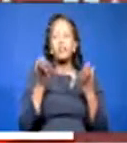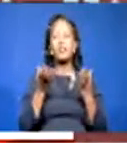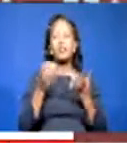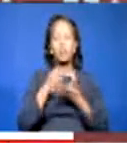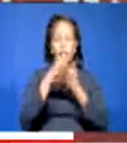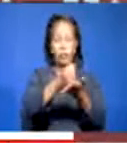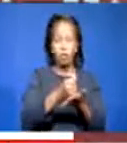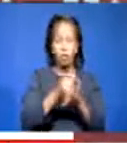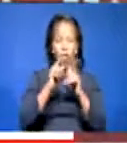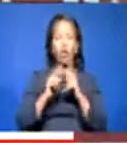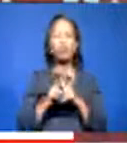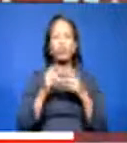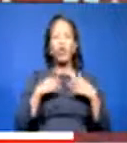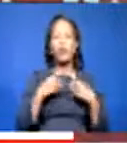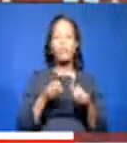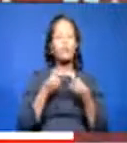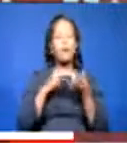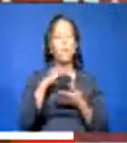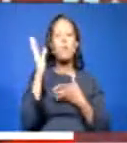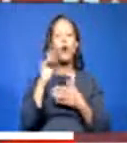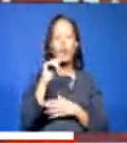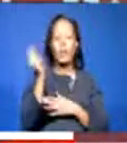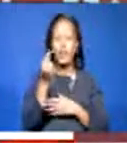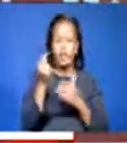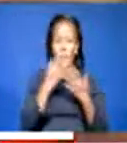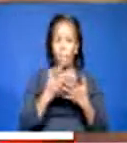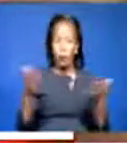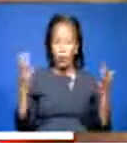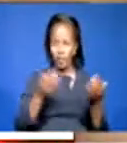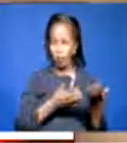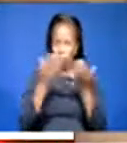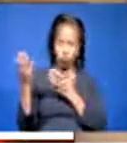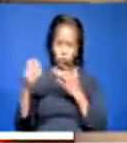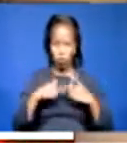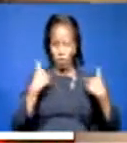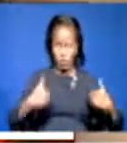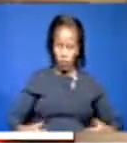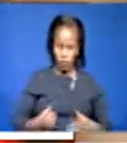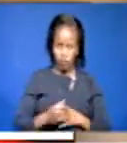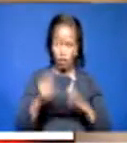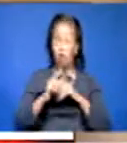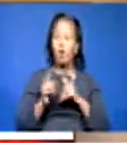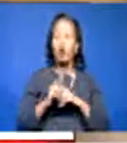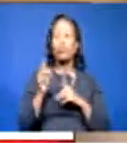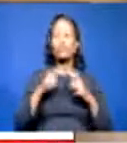facilitating more made Kenya products to China. China is a willing